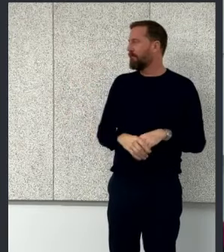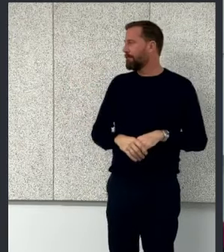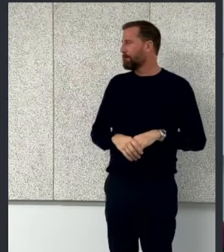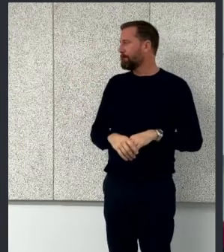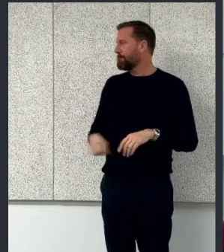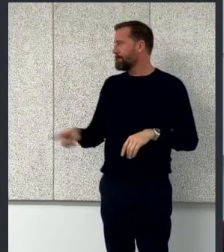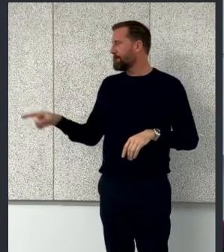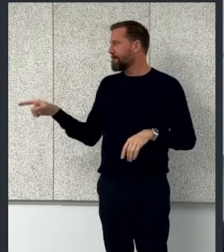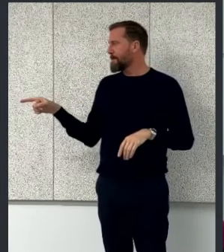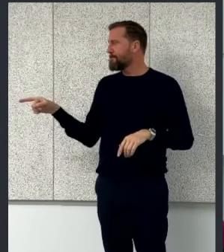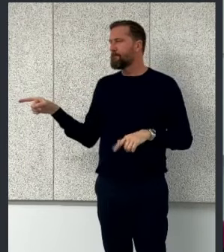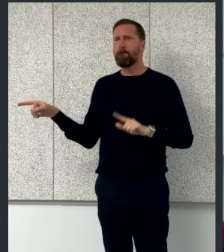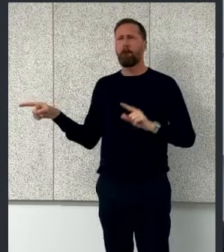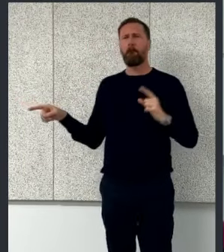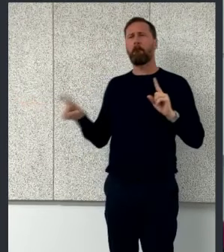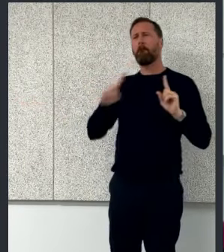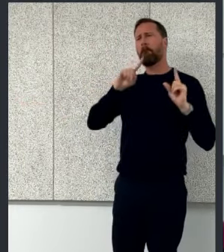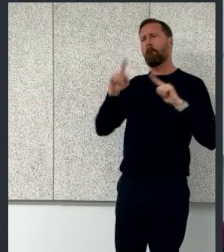about,